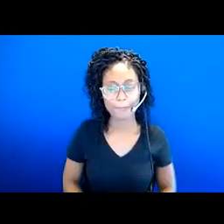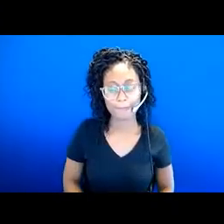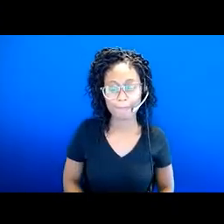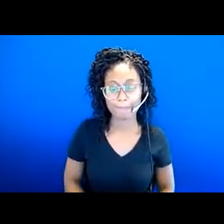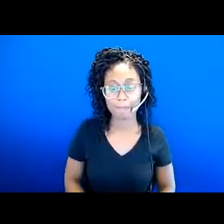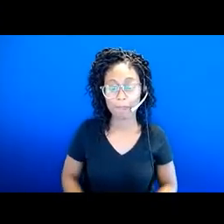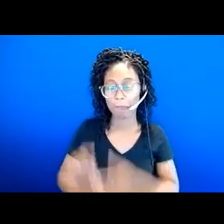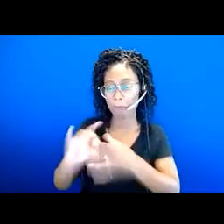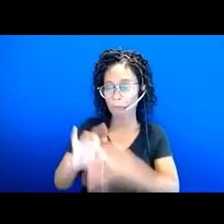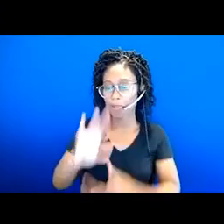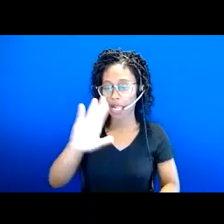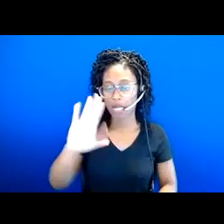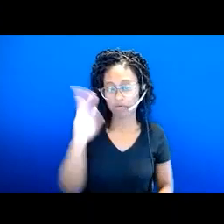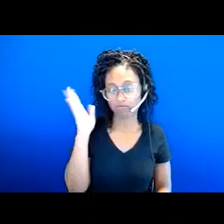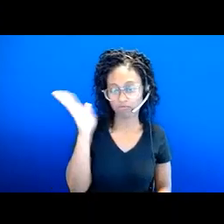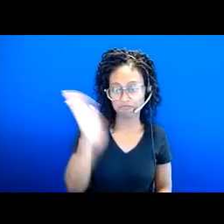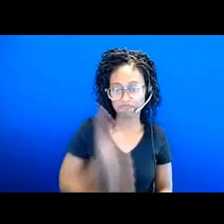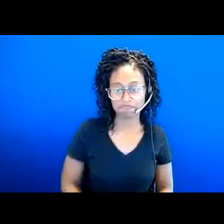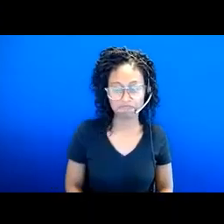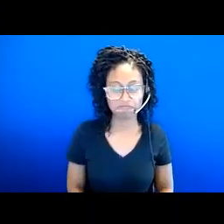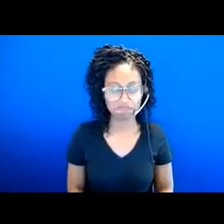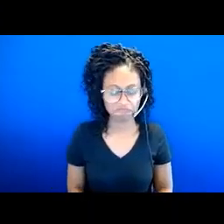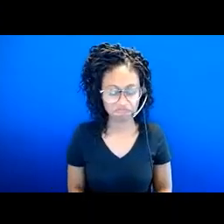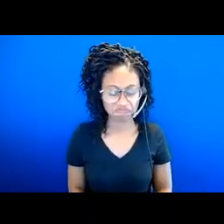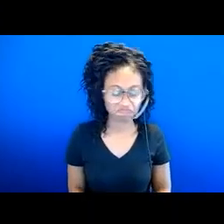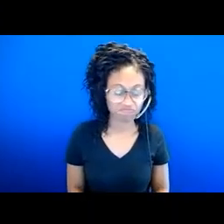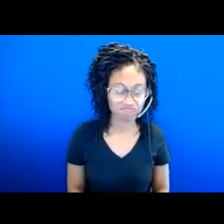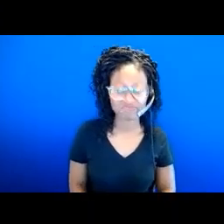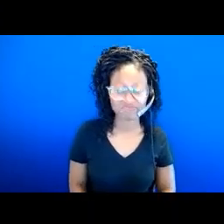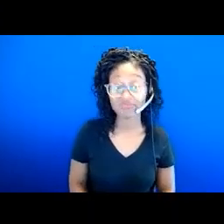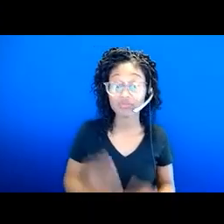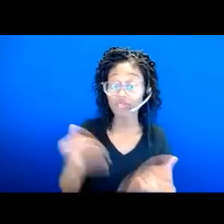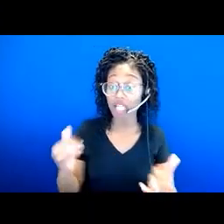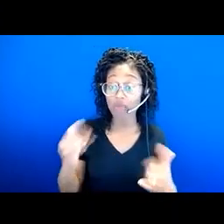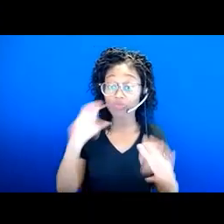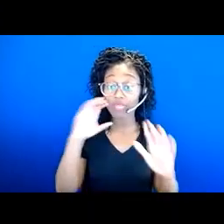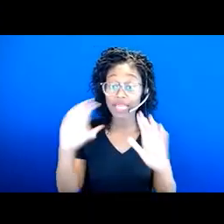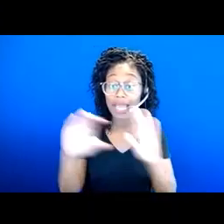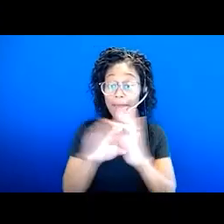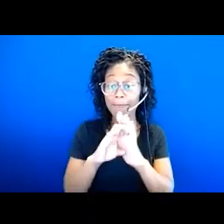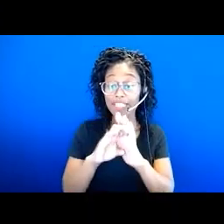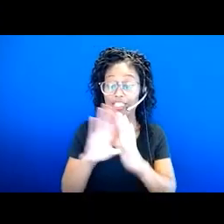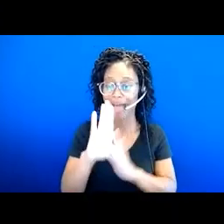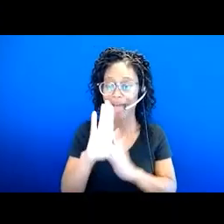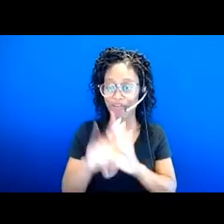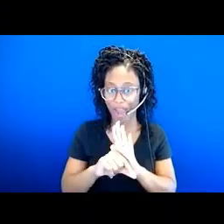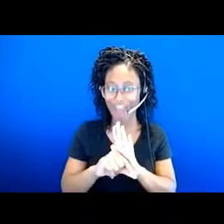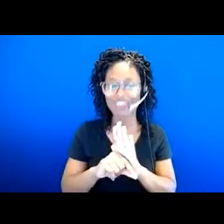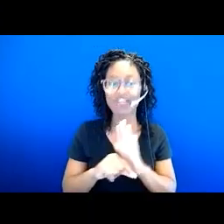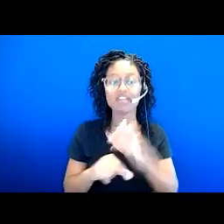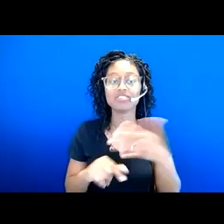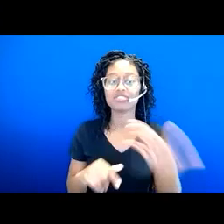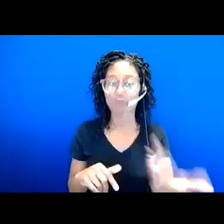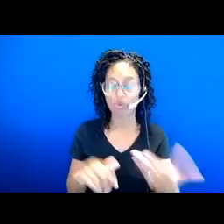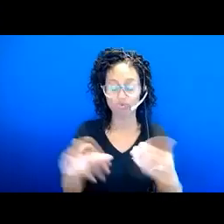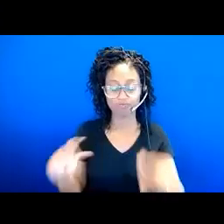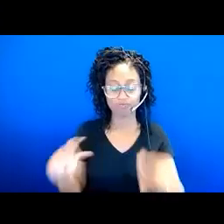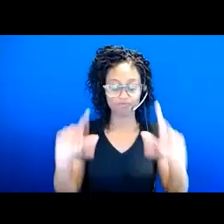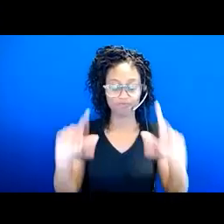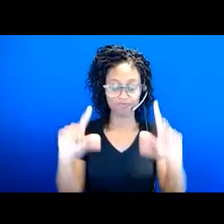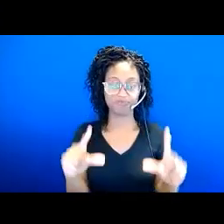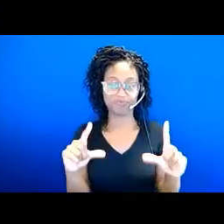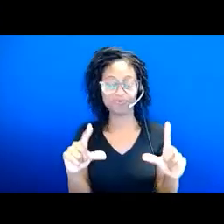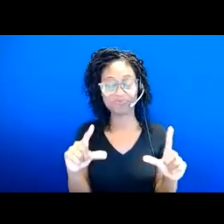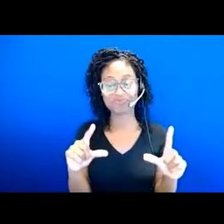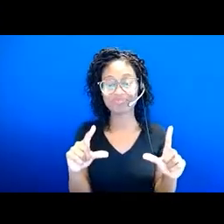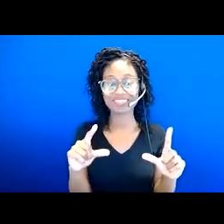presentation. You can insert an image background. So you click on this, and all